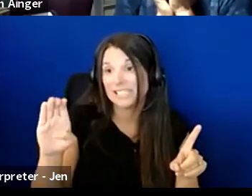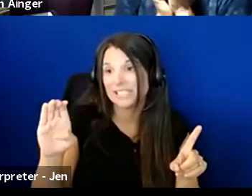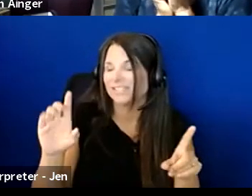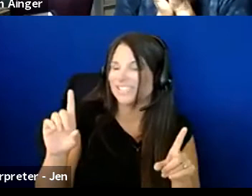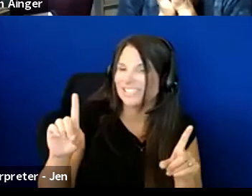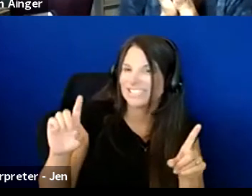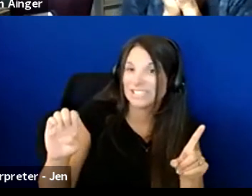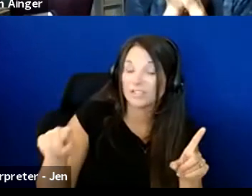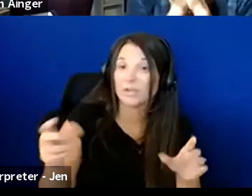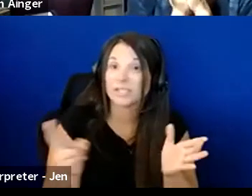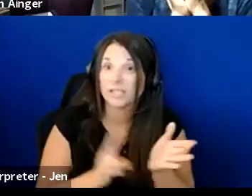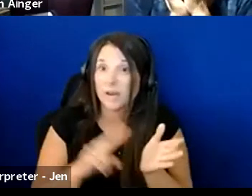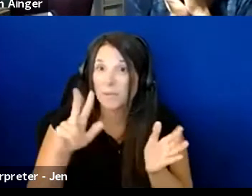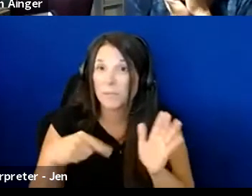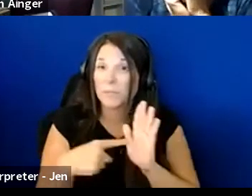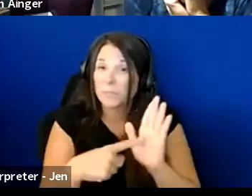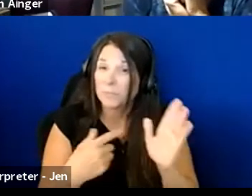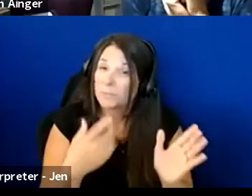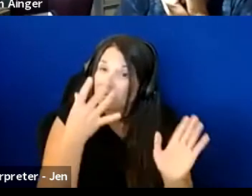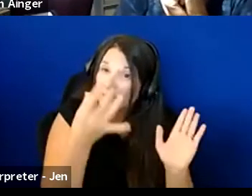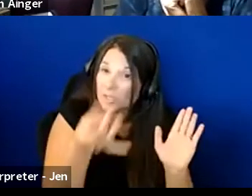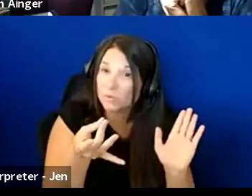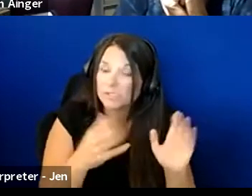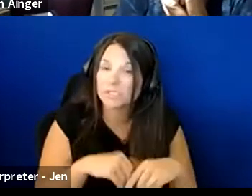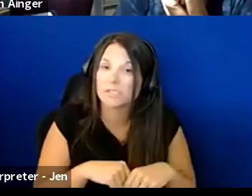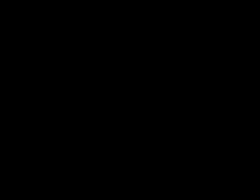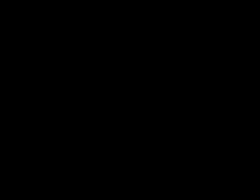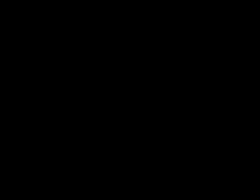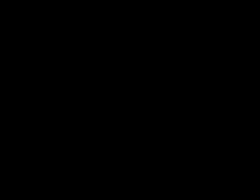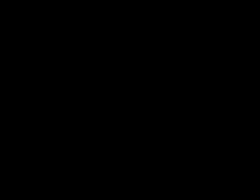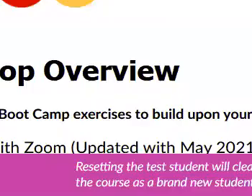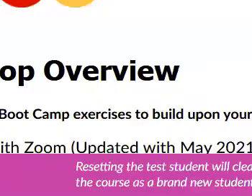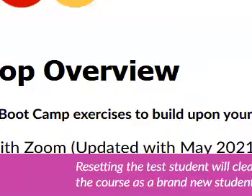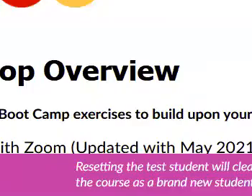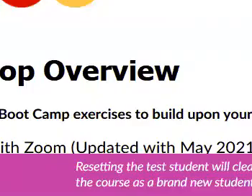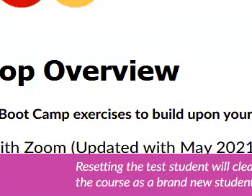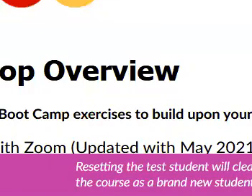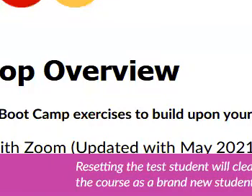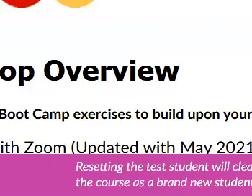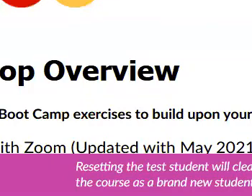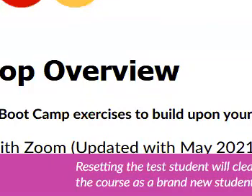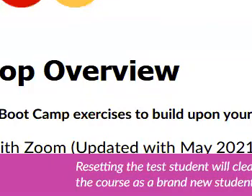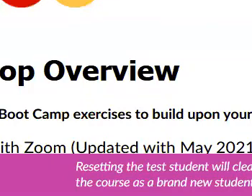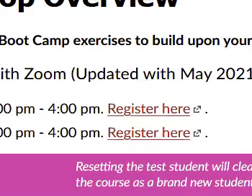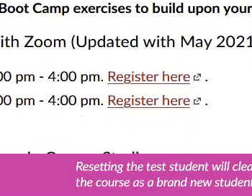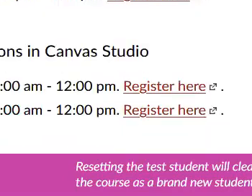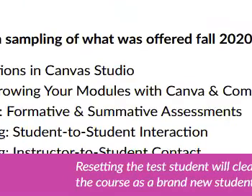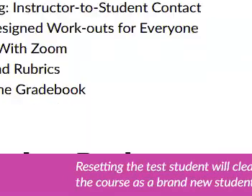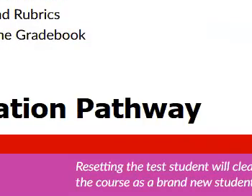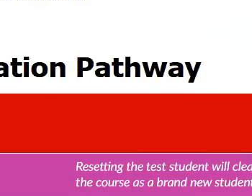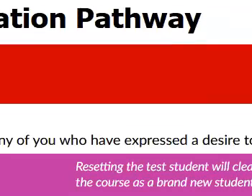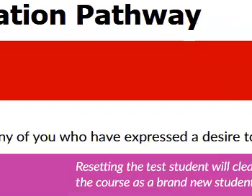show that you have interest in our certification, and we will contact you in order to get you into a cohort and get you